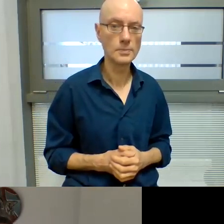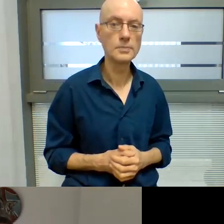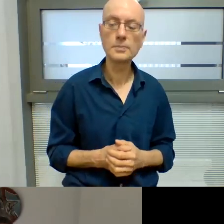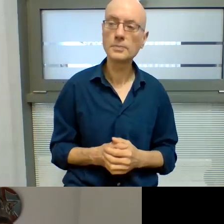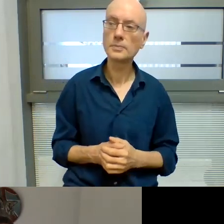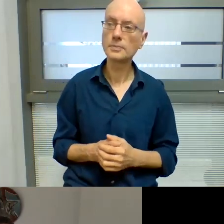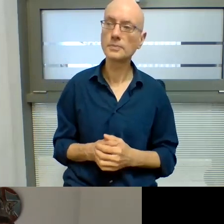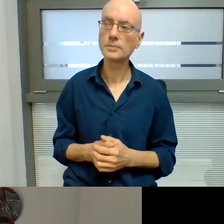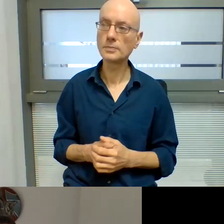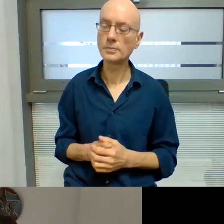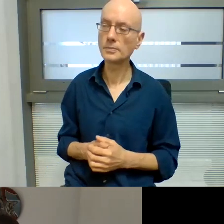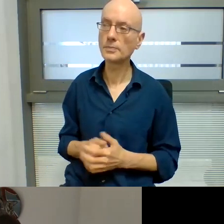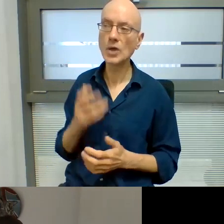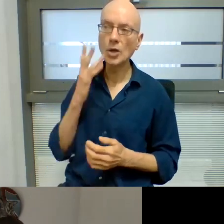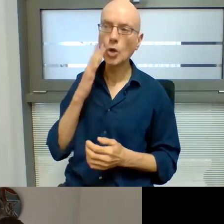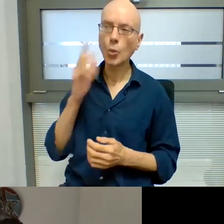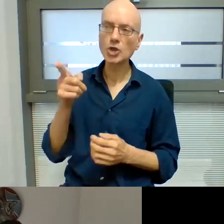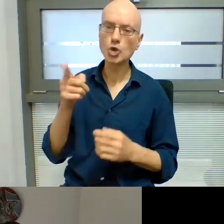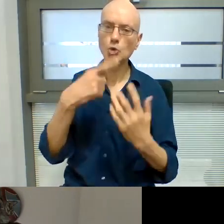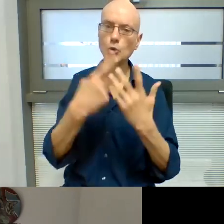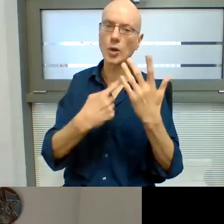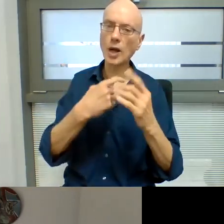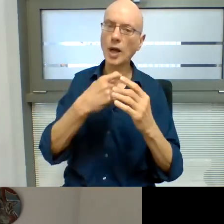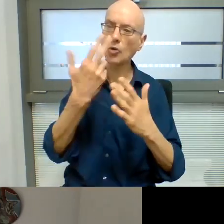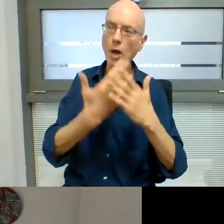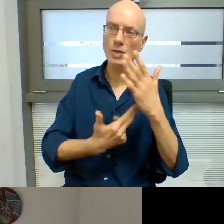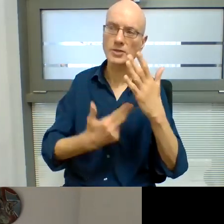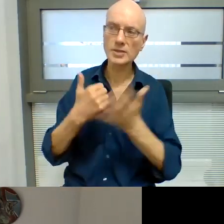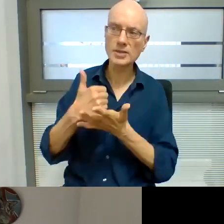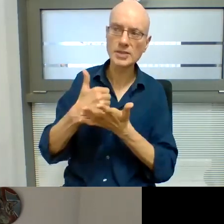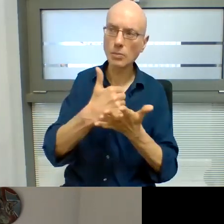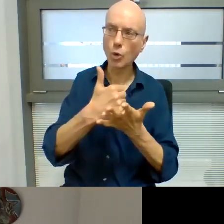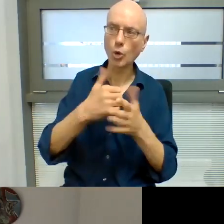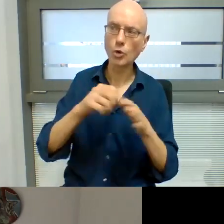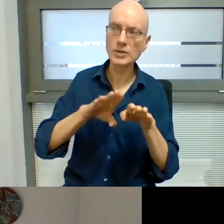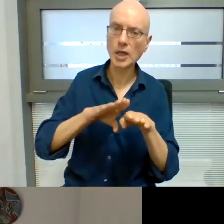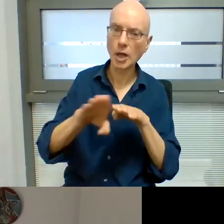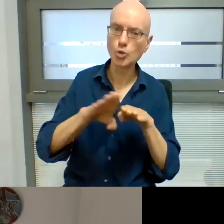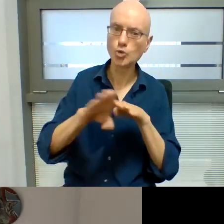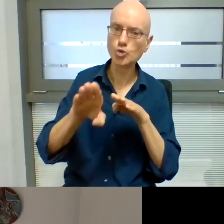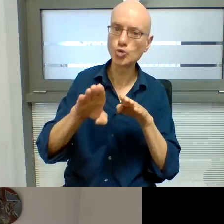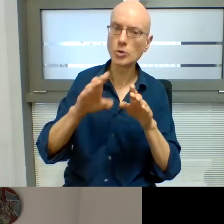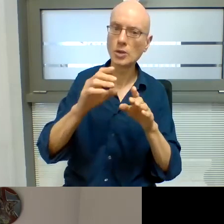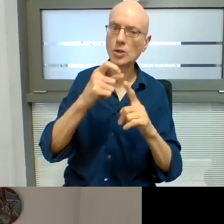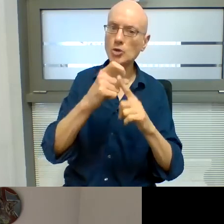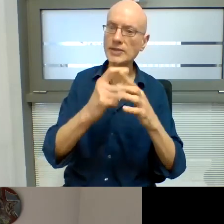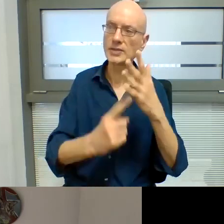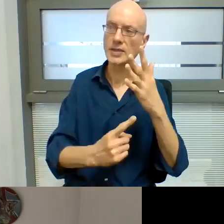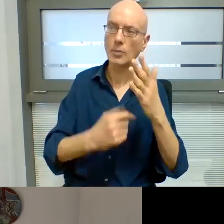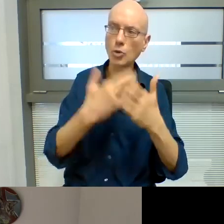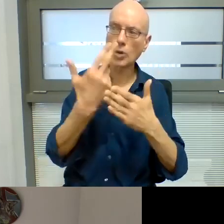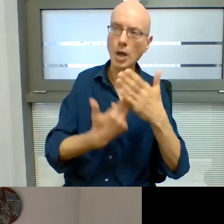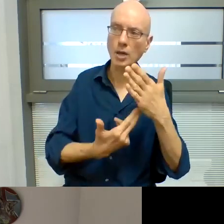support and you coach other artists and disabled artists, I'm